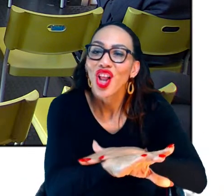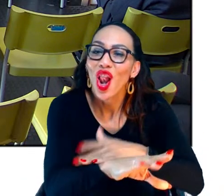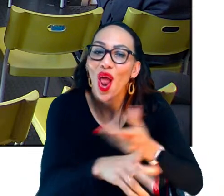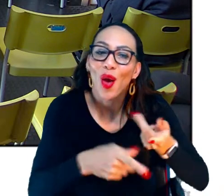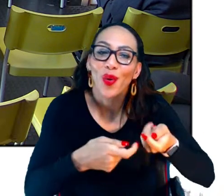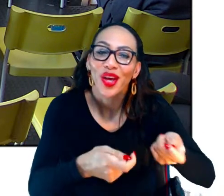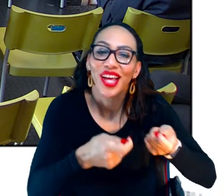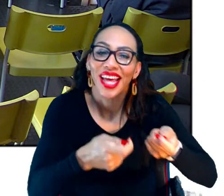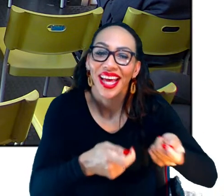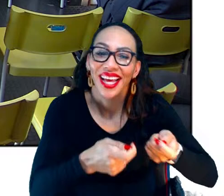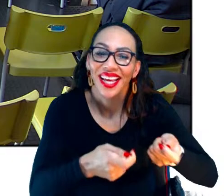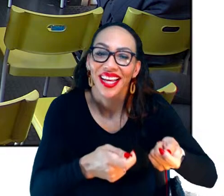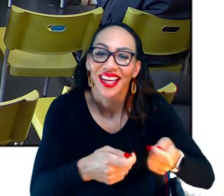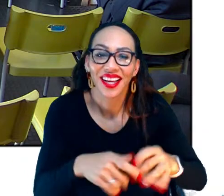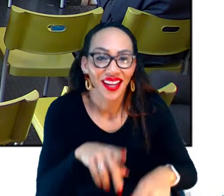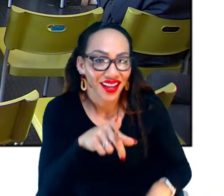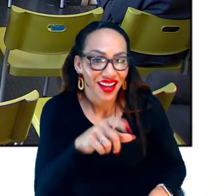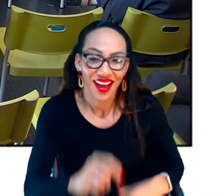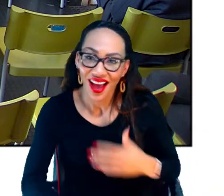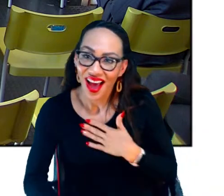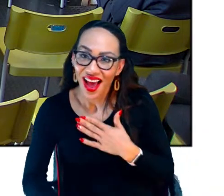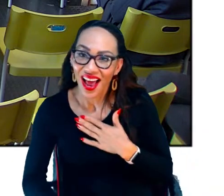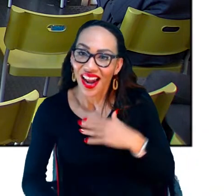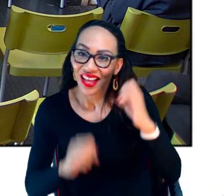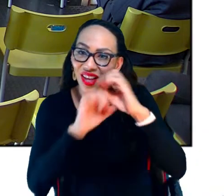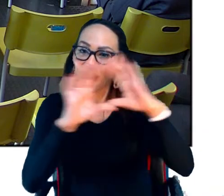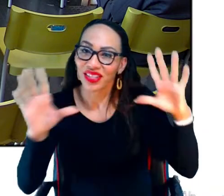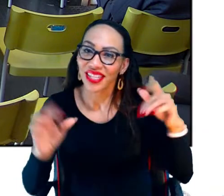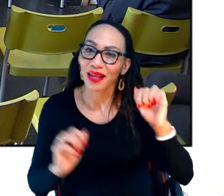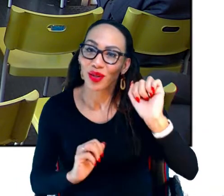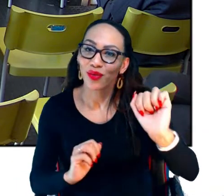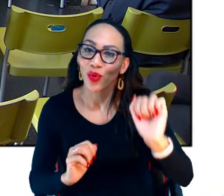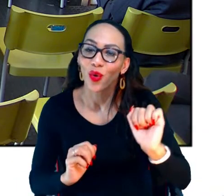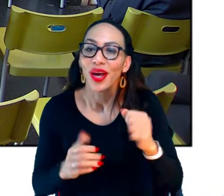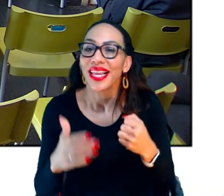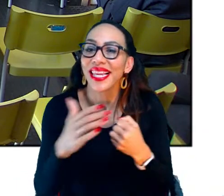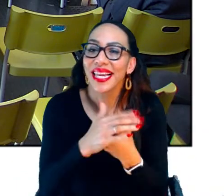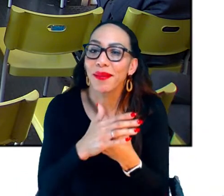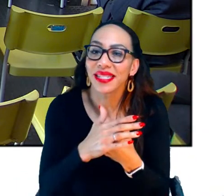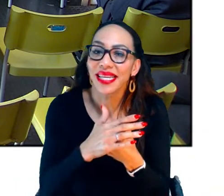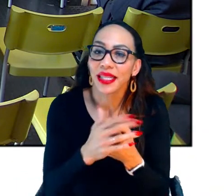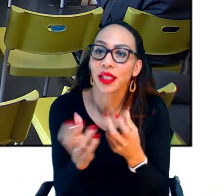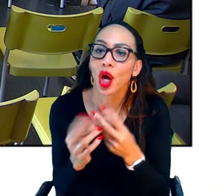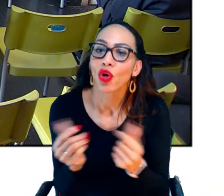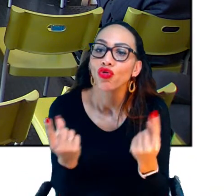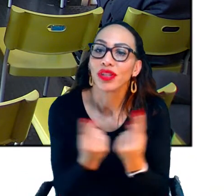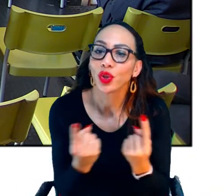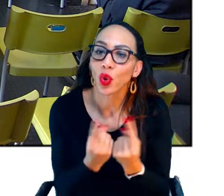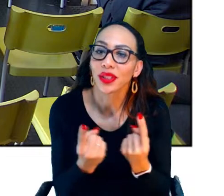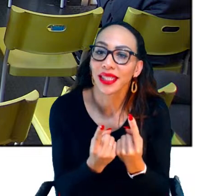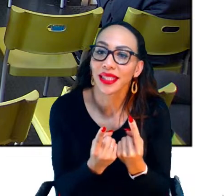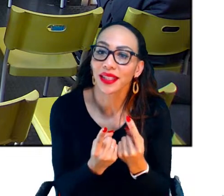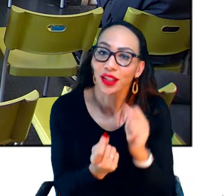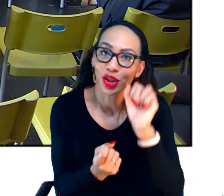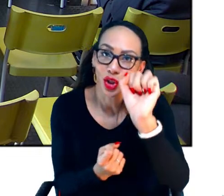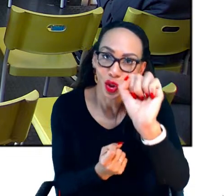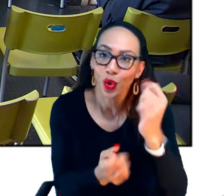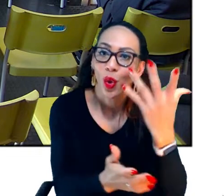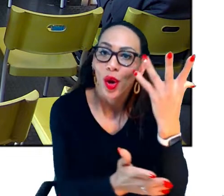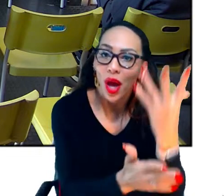the limited resources. Yeah. I think I've kept the same inks that I bought 2 years